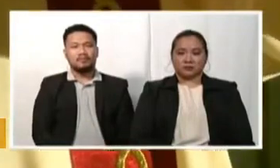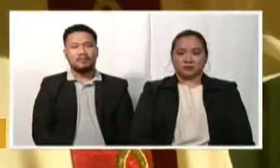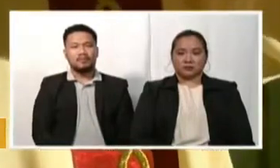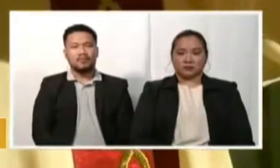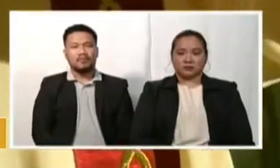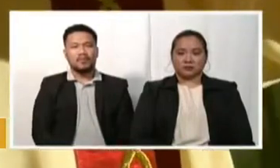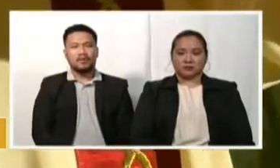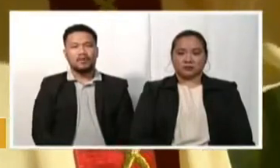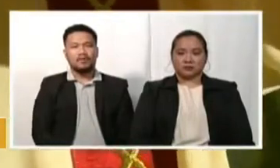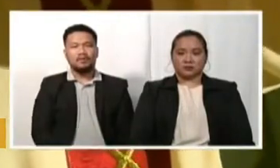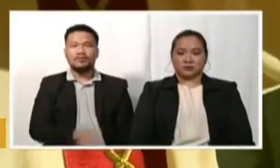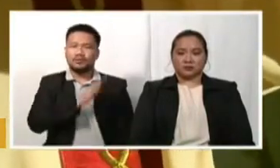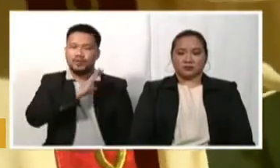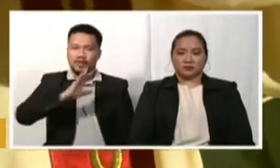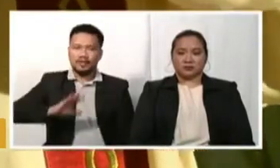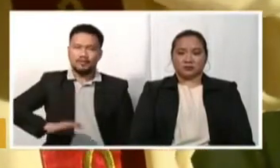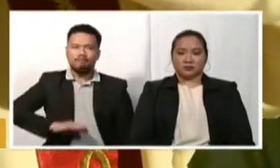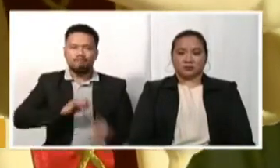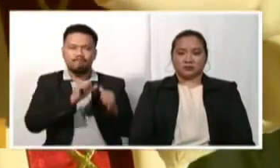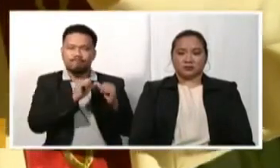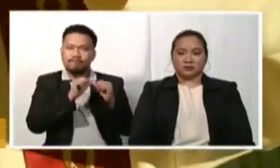all time